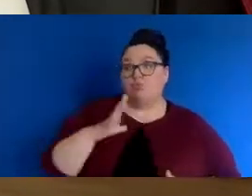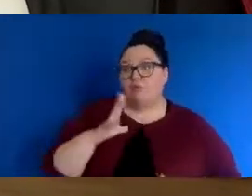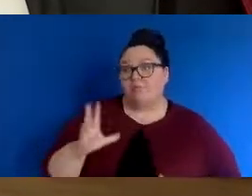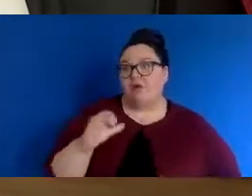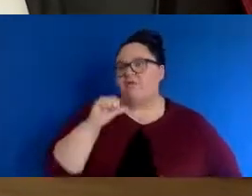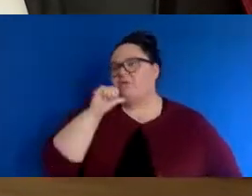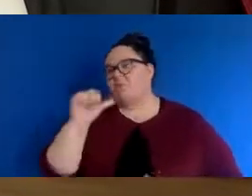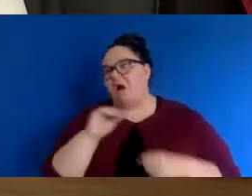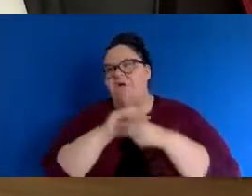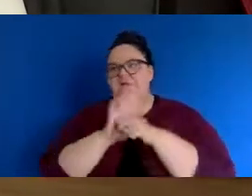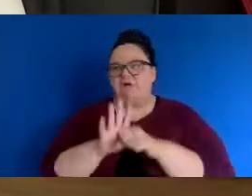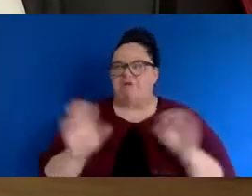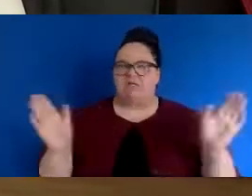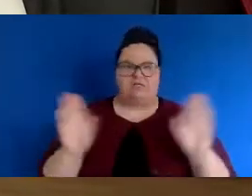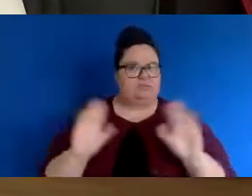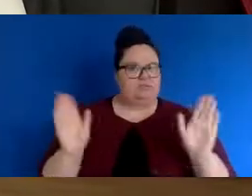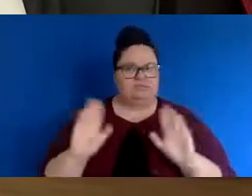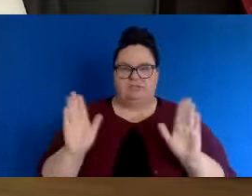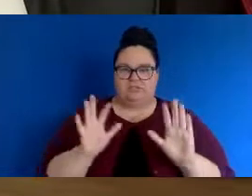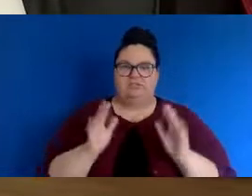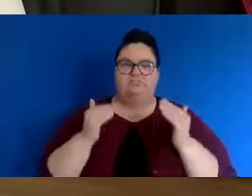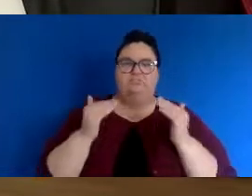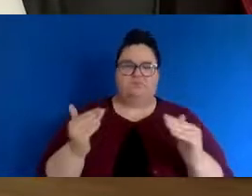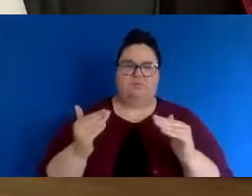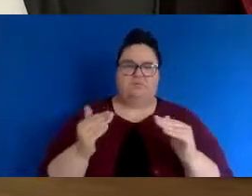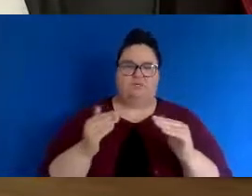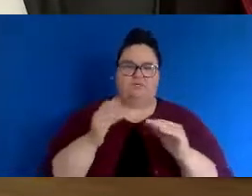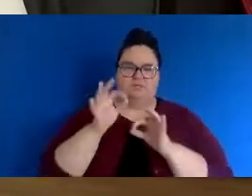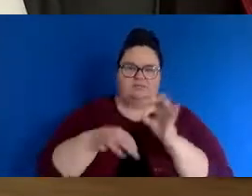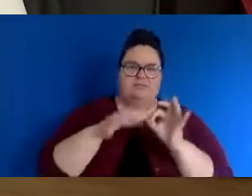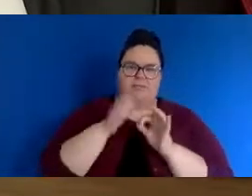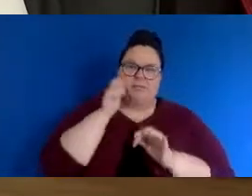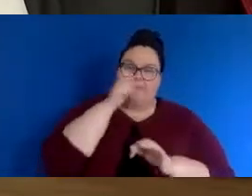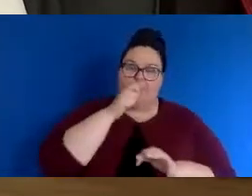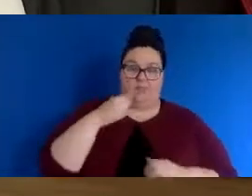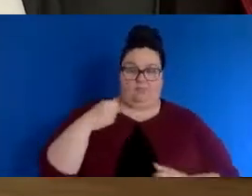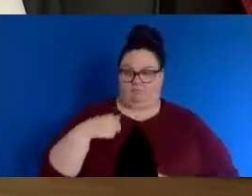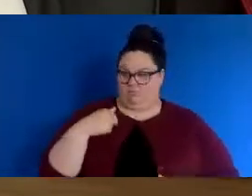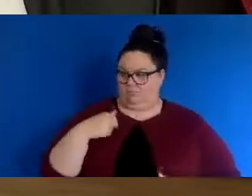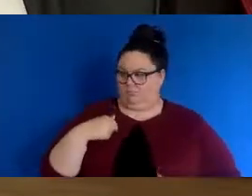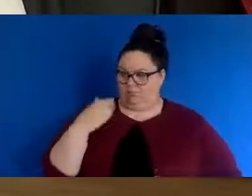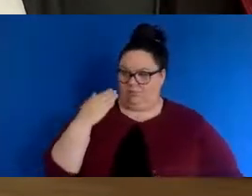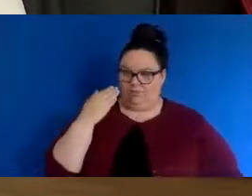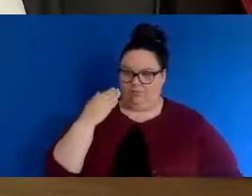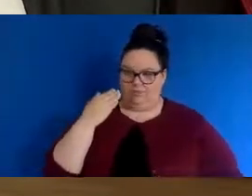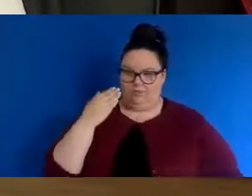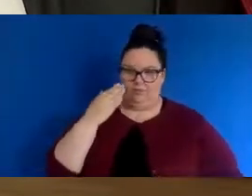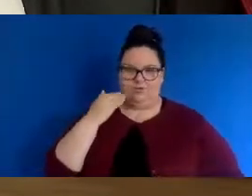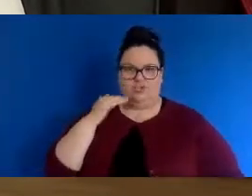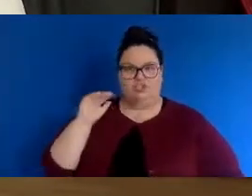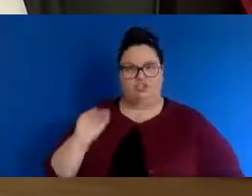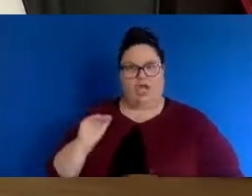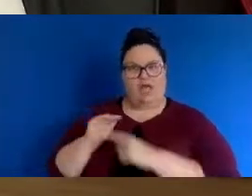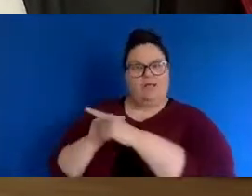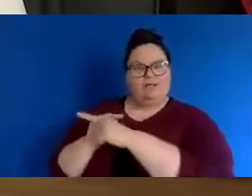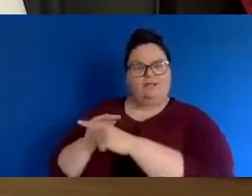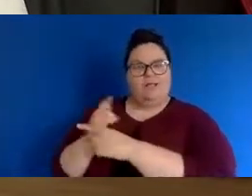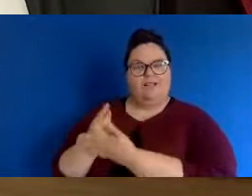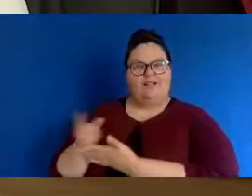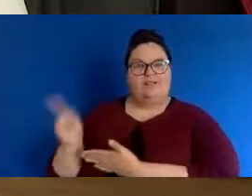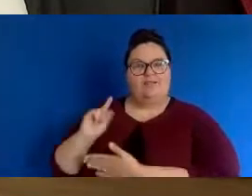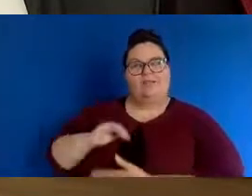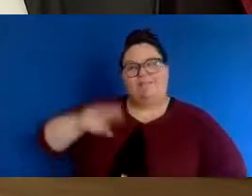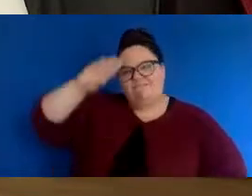be causing the symptoms. Please get tested for COVID-19. I actually had to have one of my children tested last week. They had a